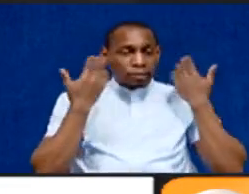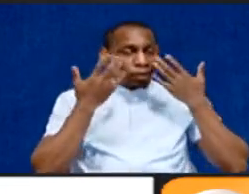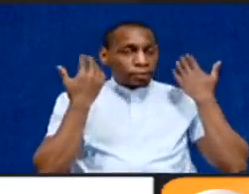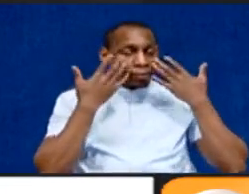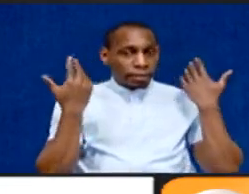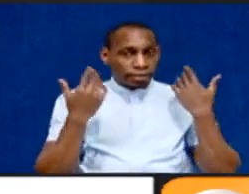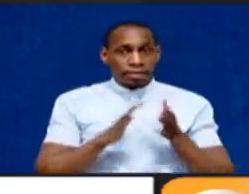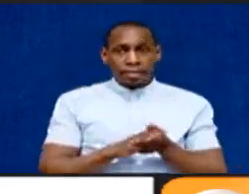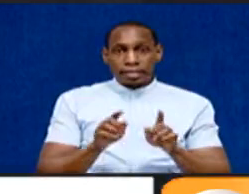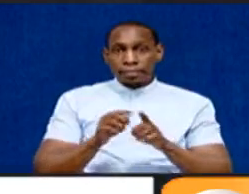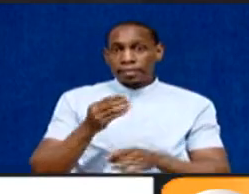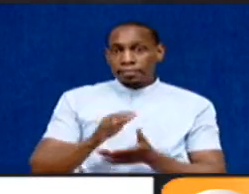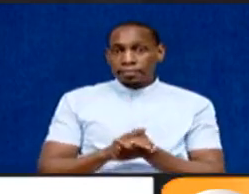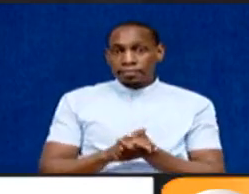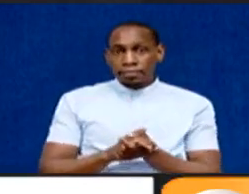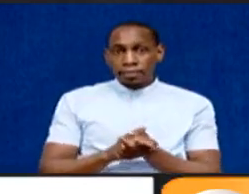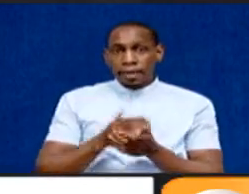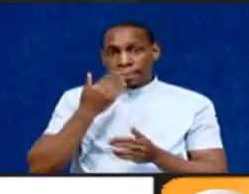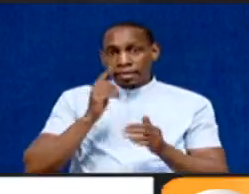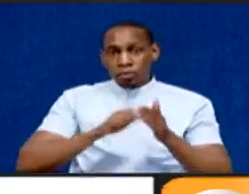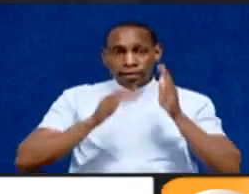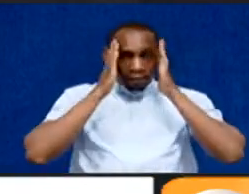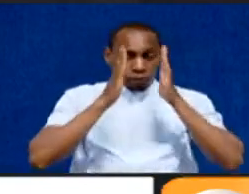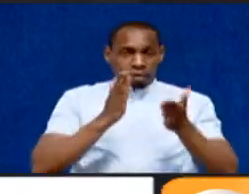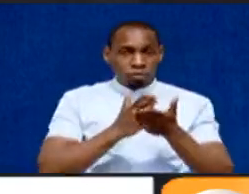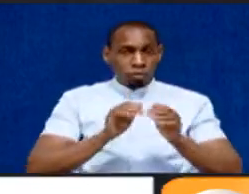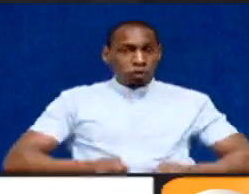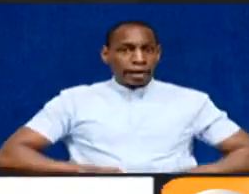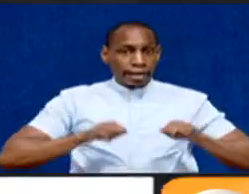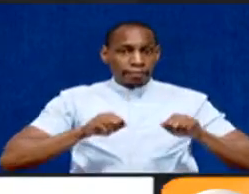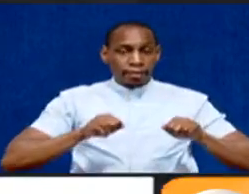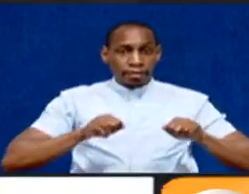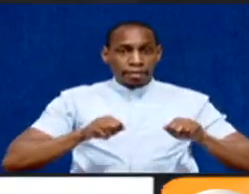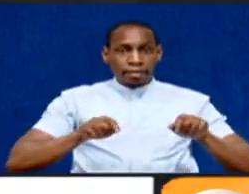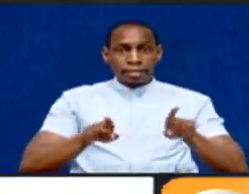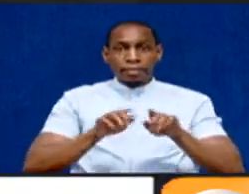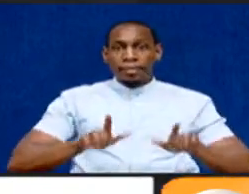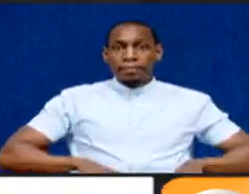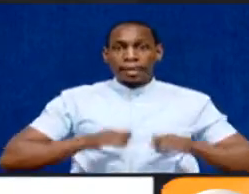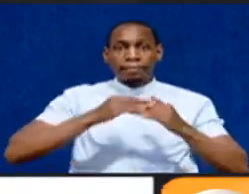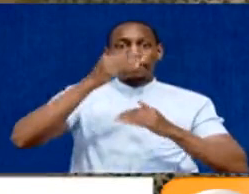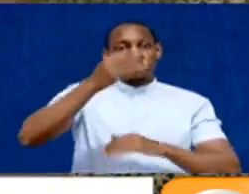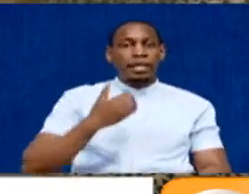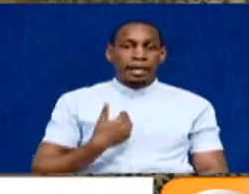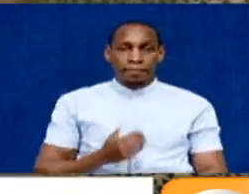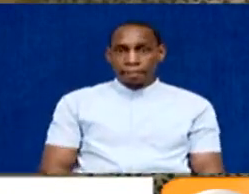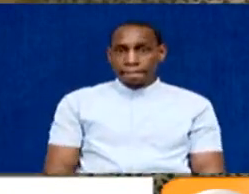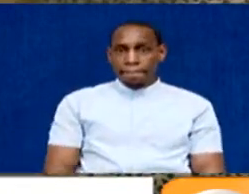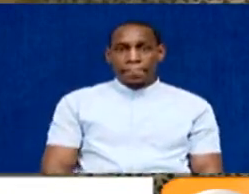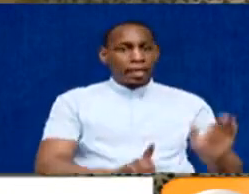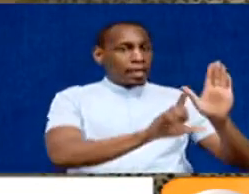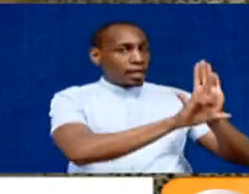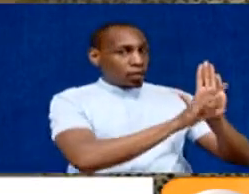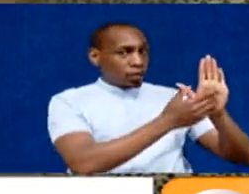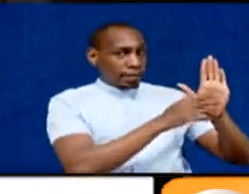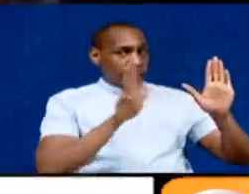face and say, Moses, okay, you need to focus because you're still alive and you have a life ahead of you. And while the law in